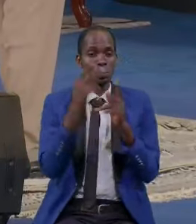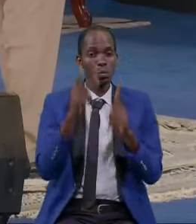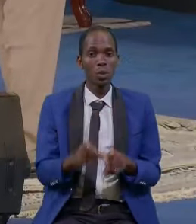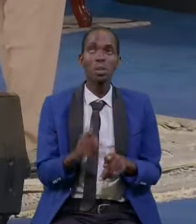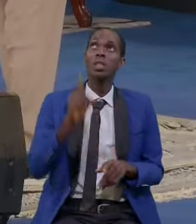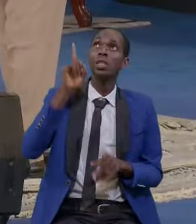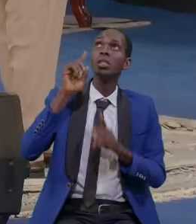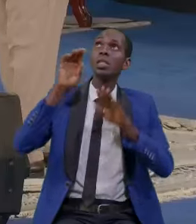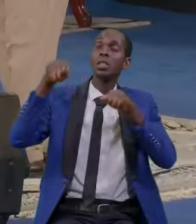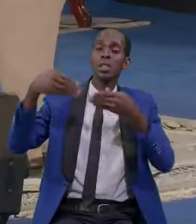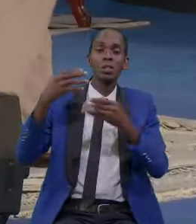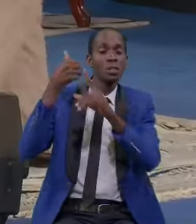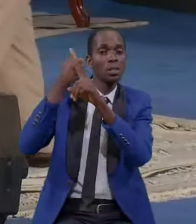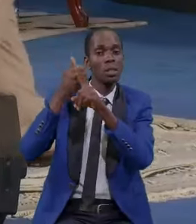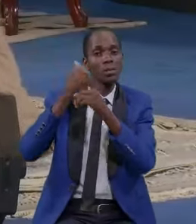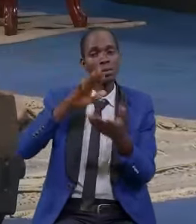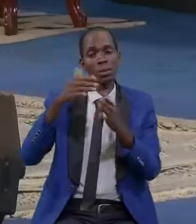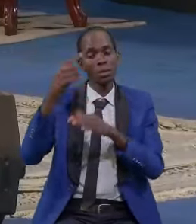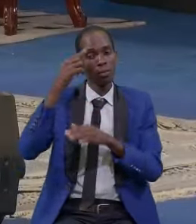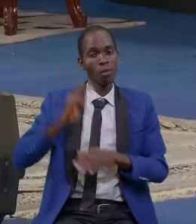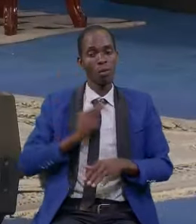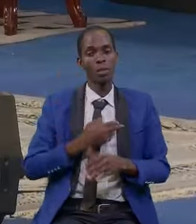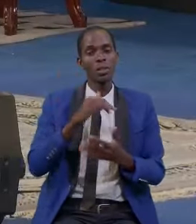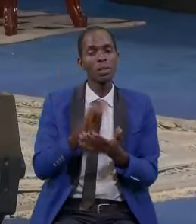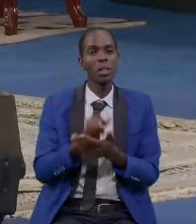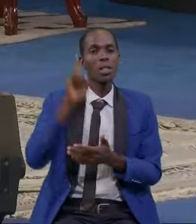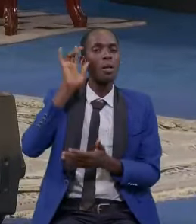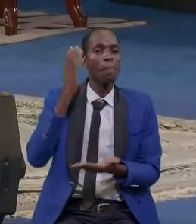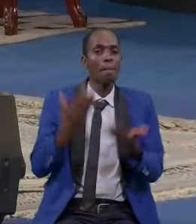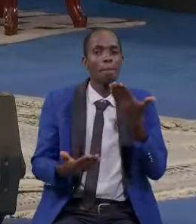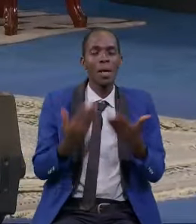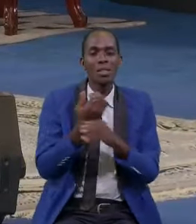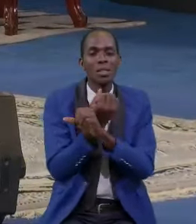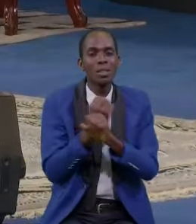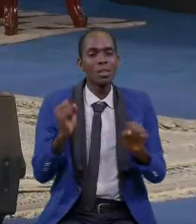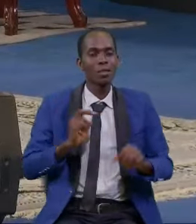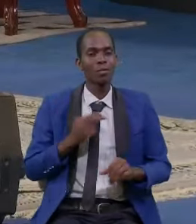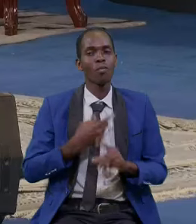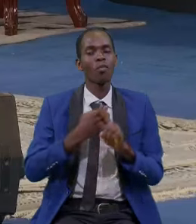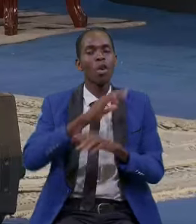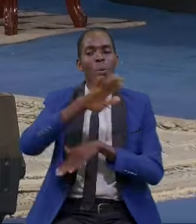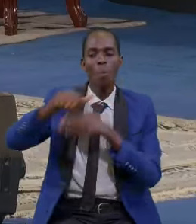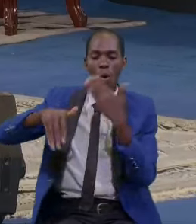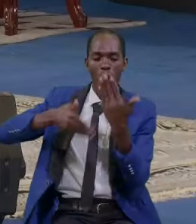that he might redeem us from all iniquity. But that's not the